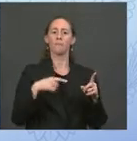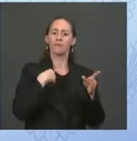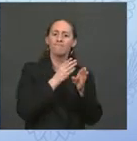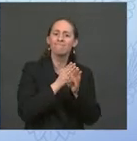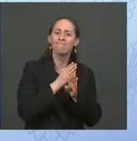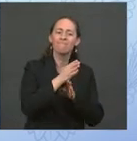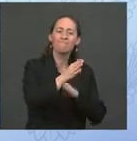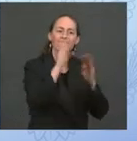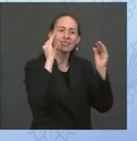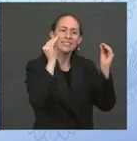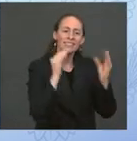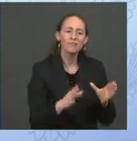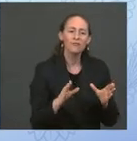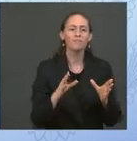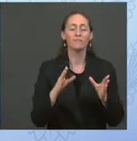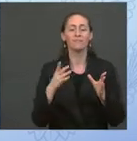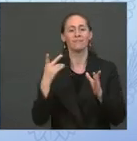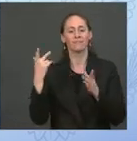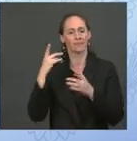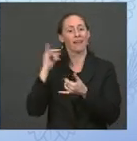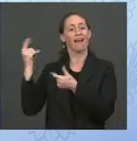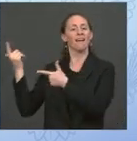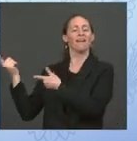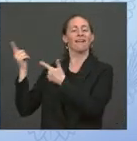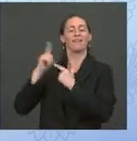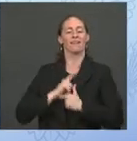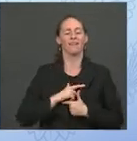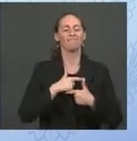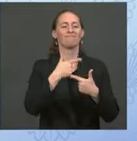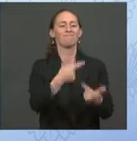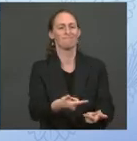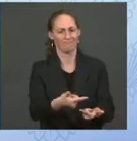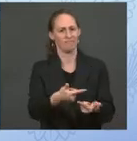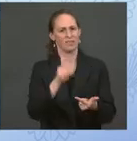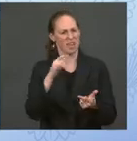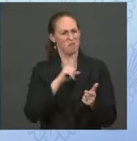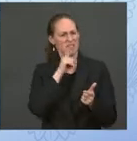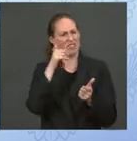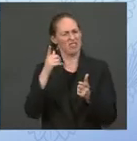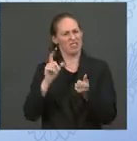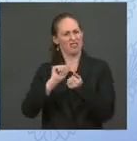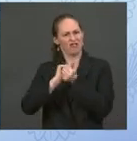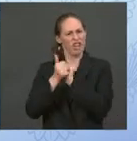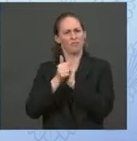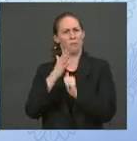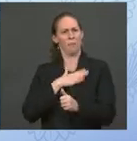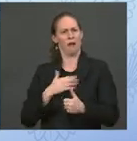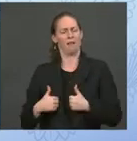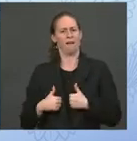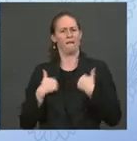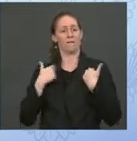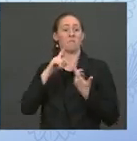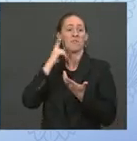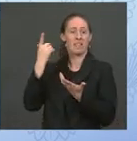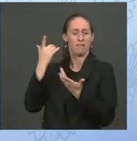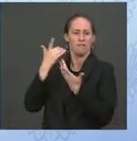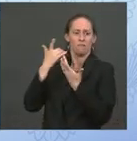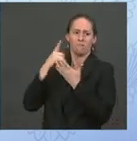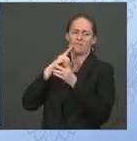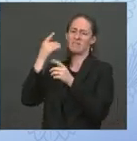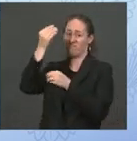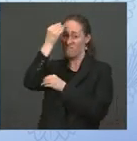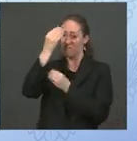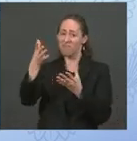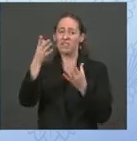did for me. That's the transformative life cycle of teaching. The impact you have extends far beyond